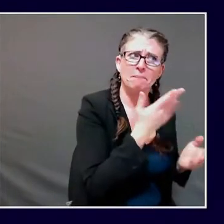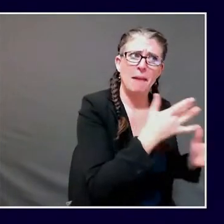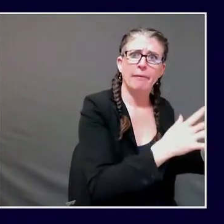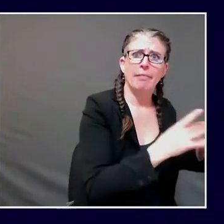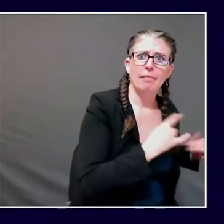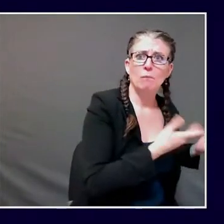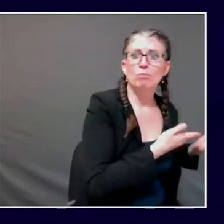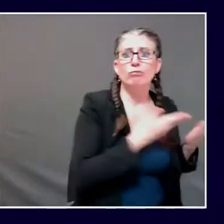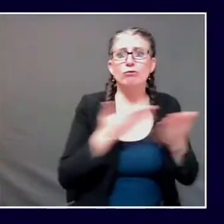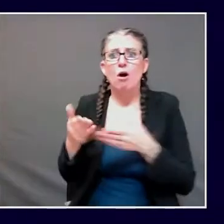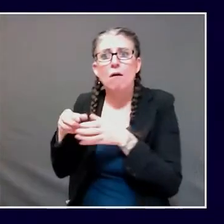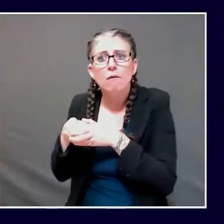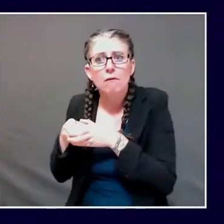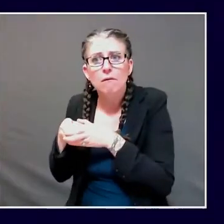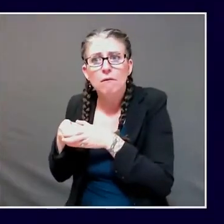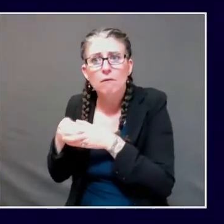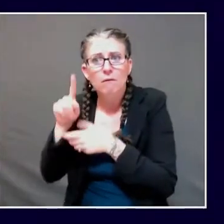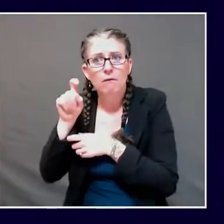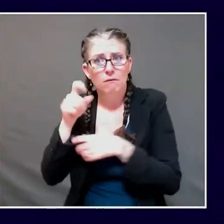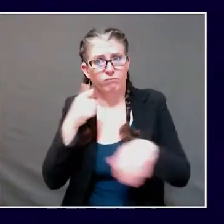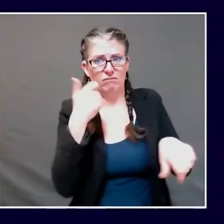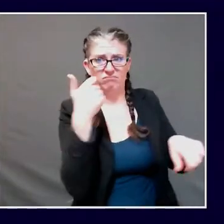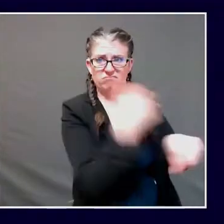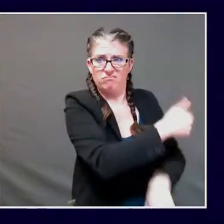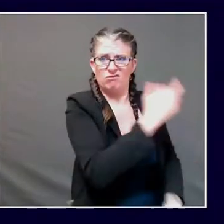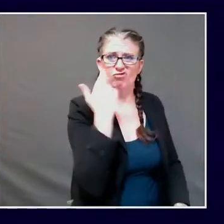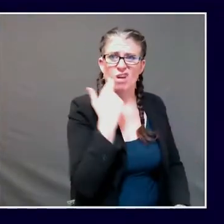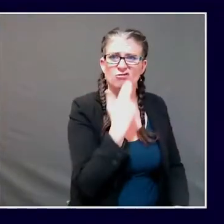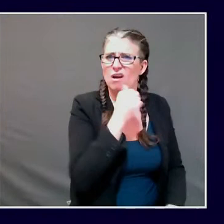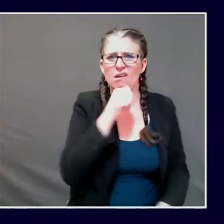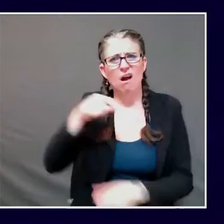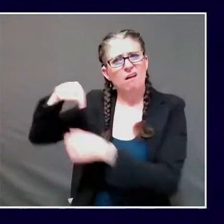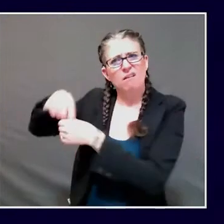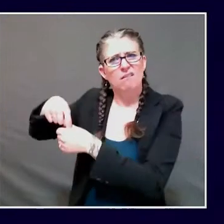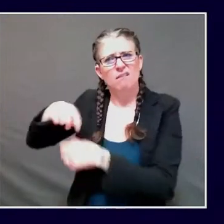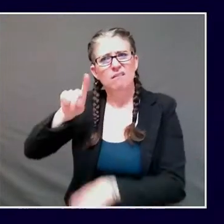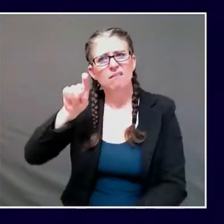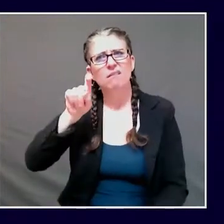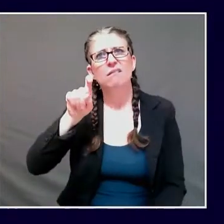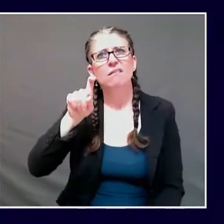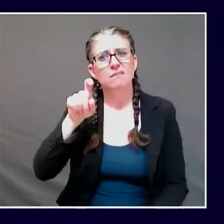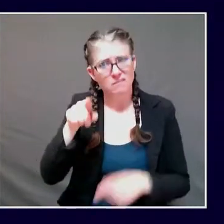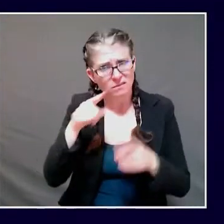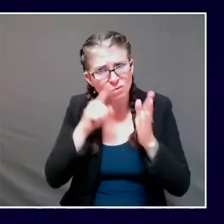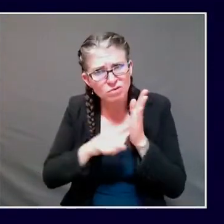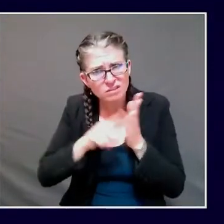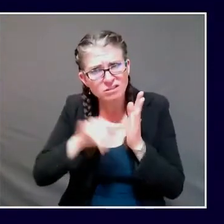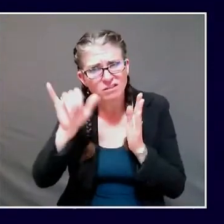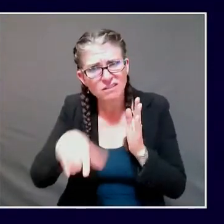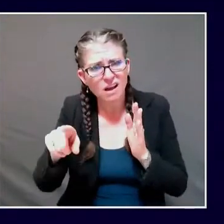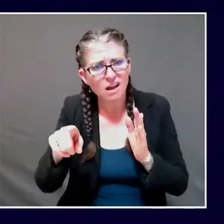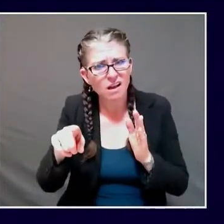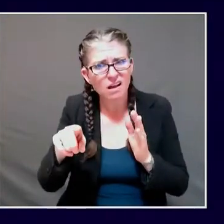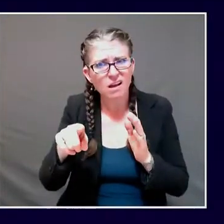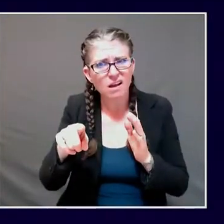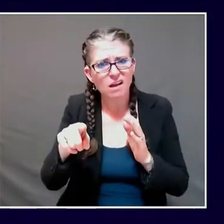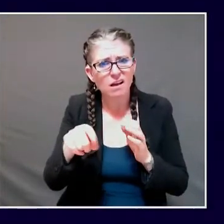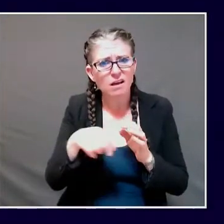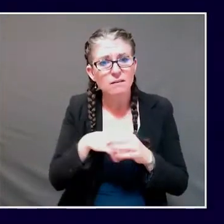sources described consistent with what you found? Yep, I'm definitely well familiar with that piece that you